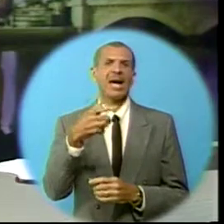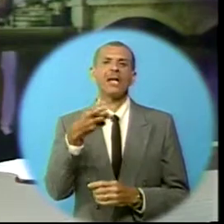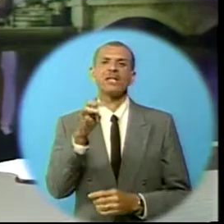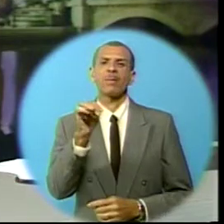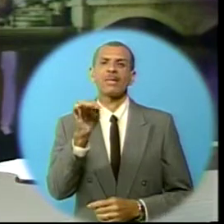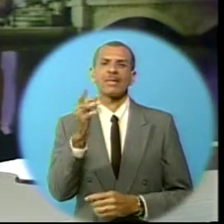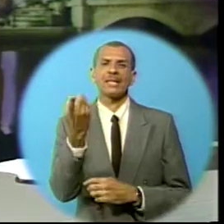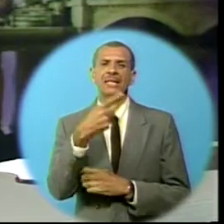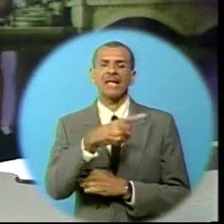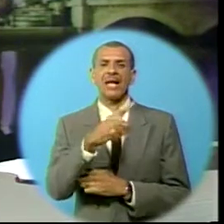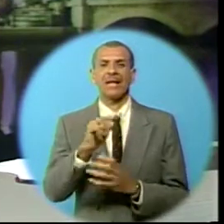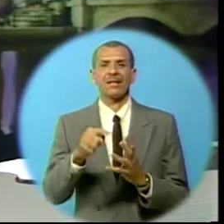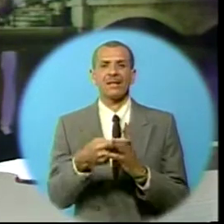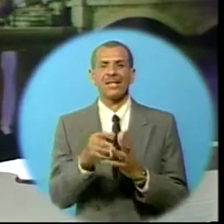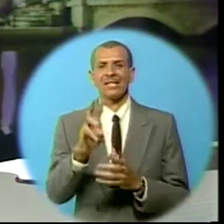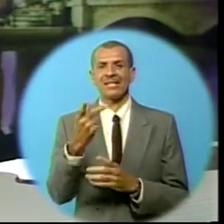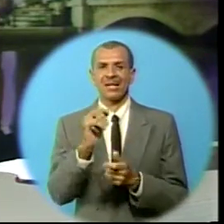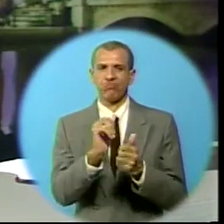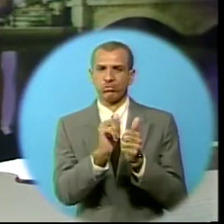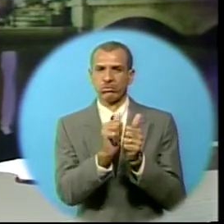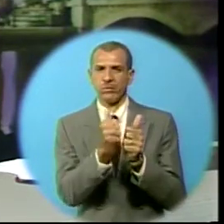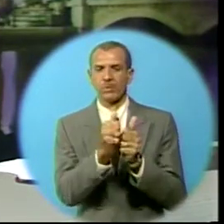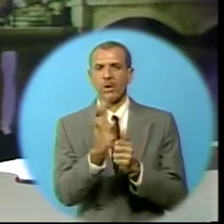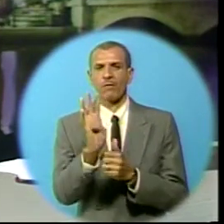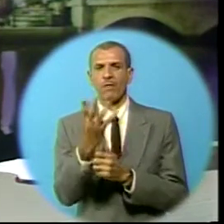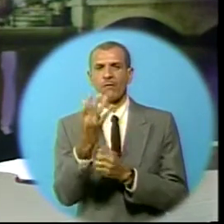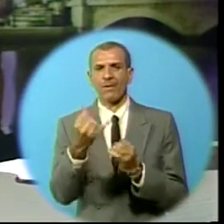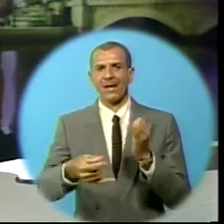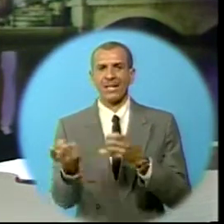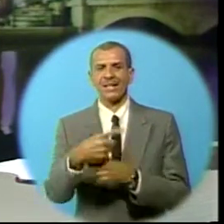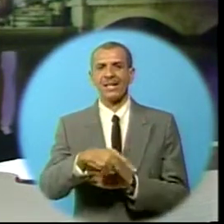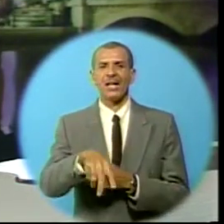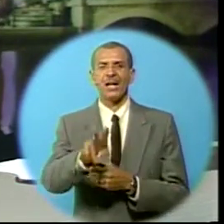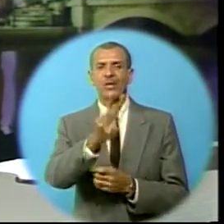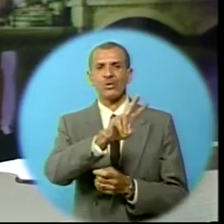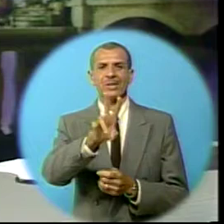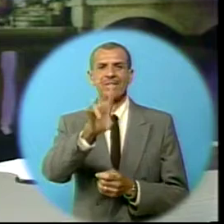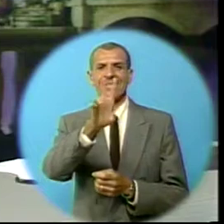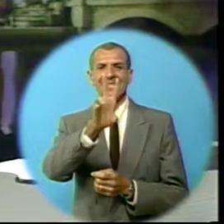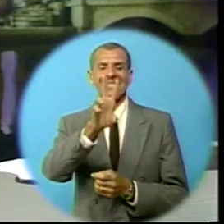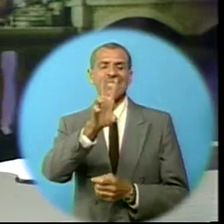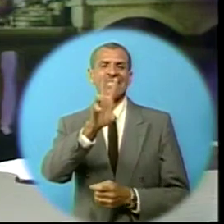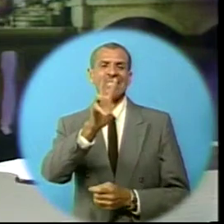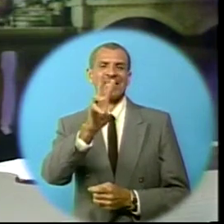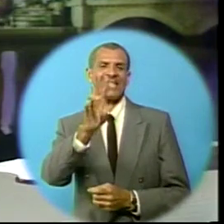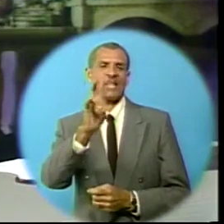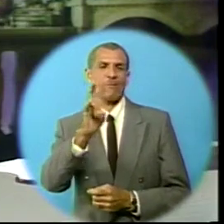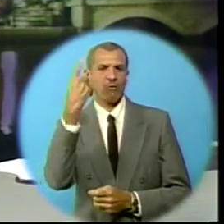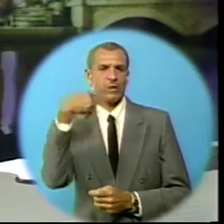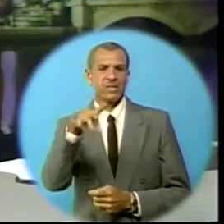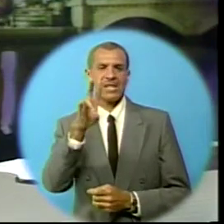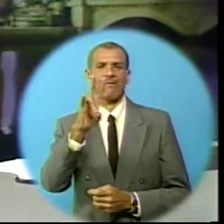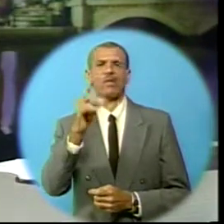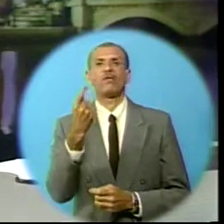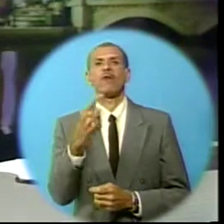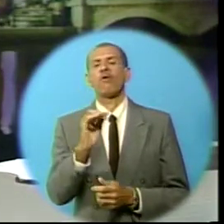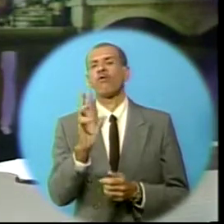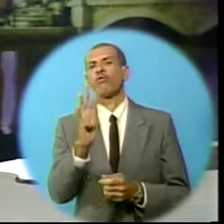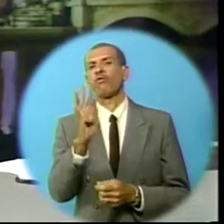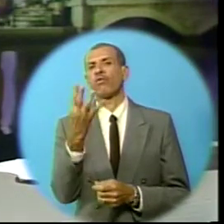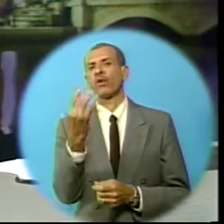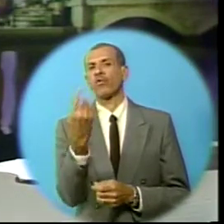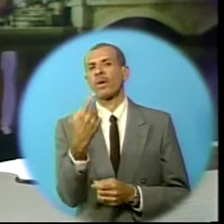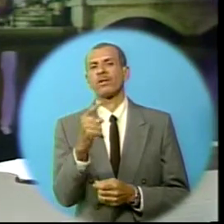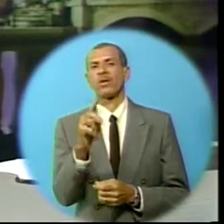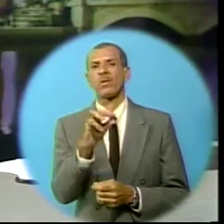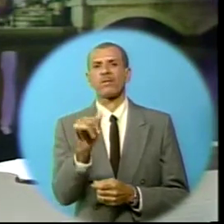today, resuming their second innings on the fourth and final day on 267 for 7 and a lead of just 14 runs. The Windies A were